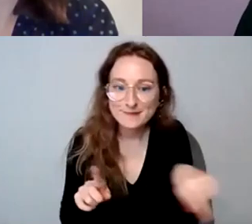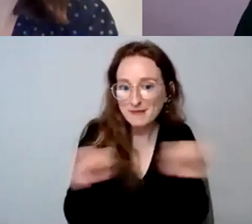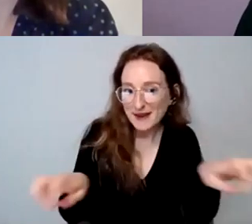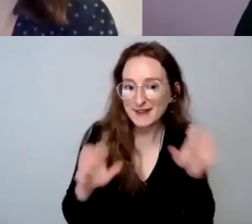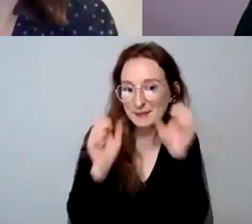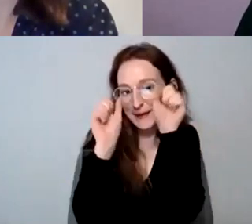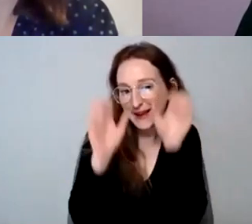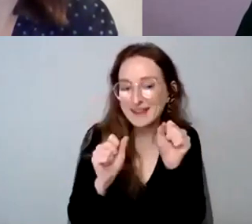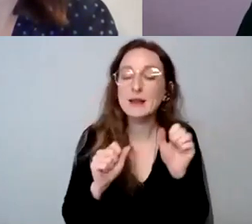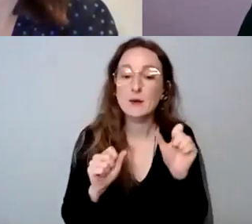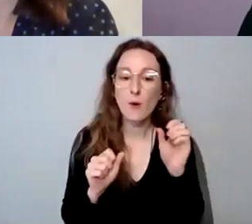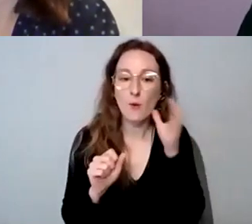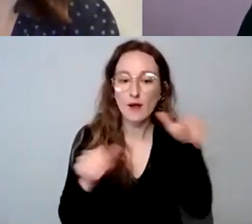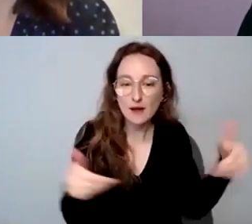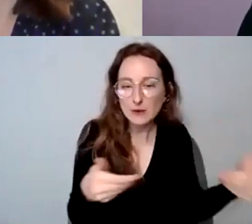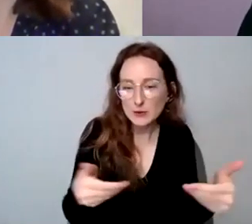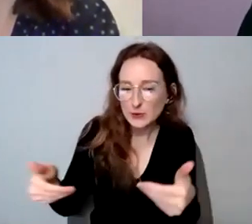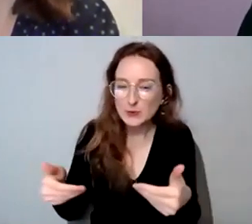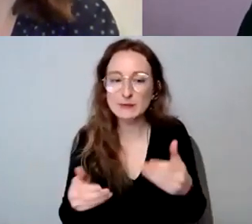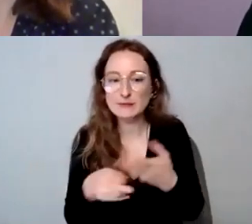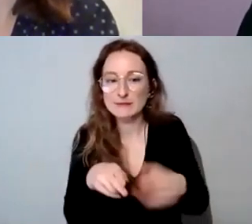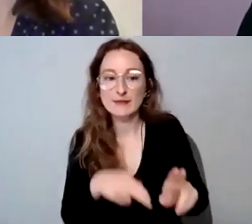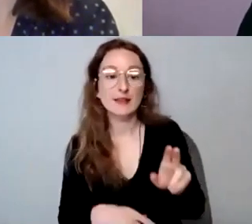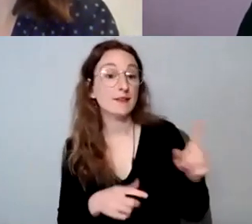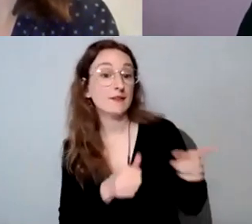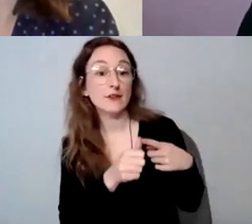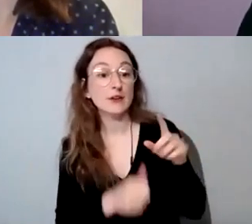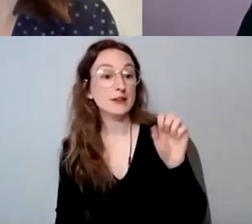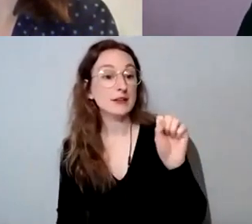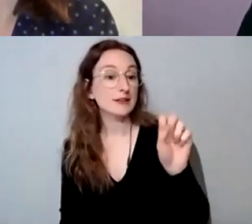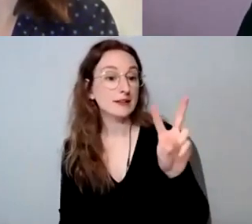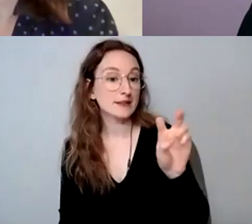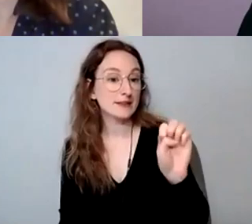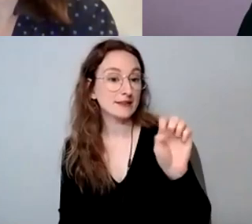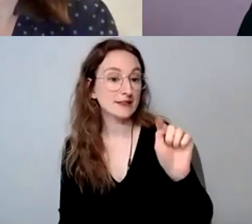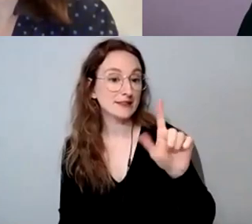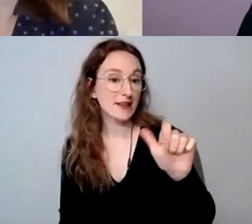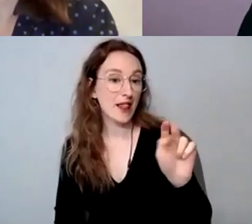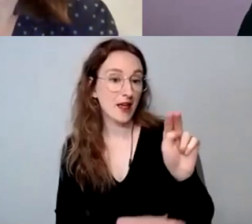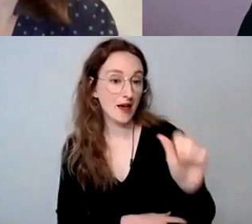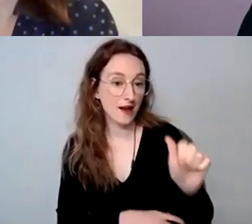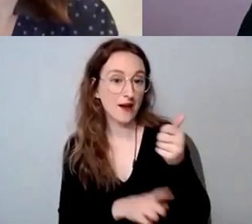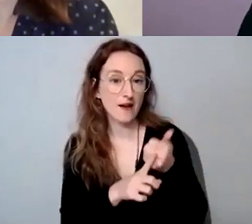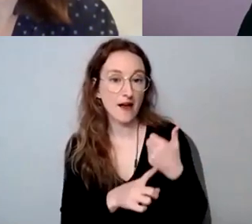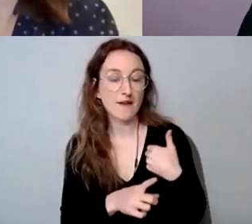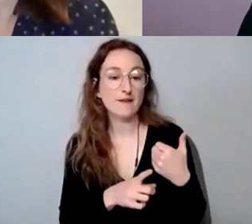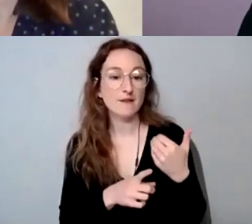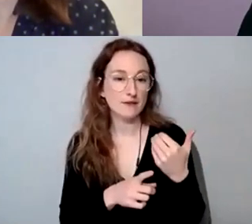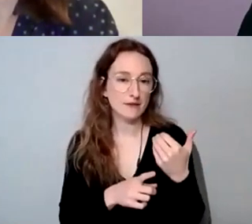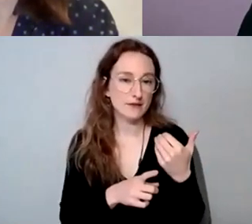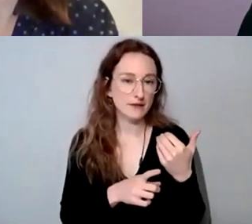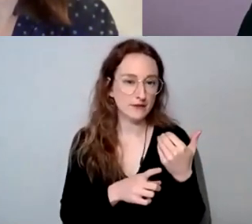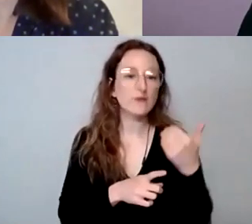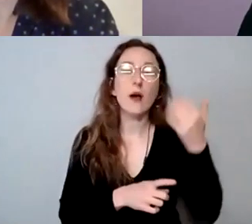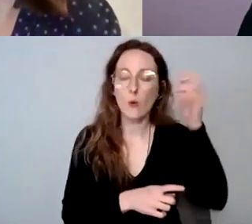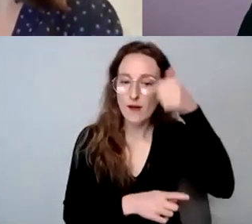introduce themselves later on. So first we have Svetlana, who has a PhD in anthropology from Rice University. She is a